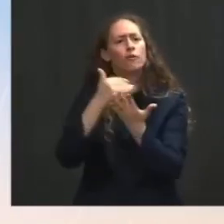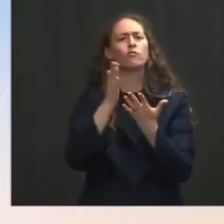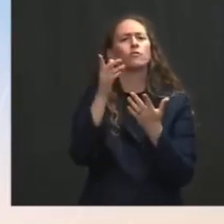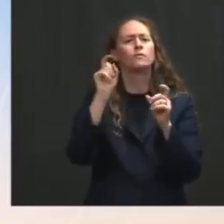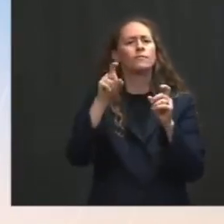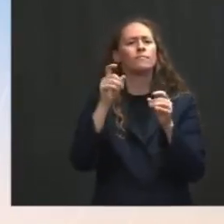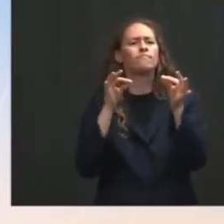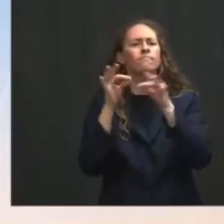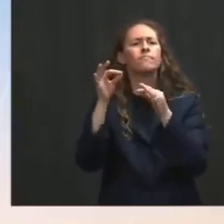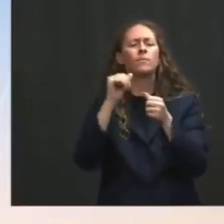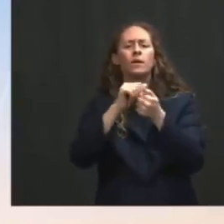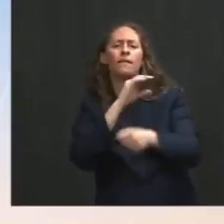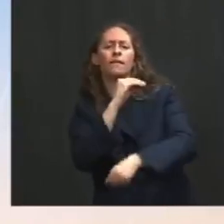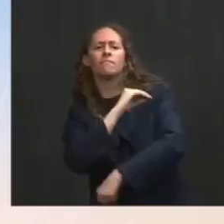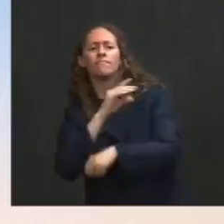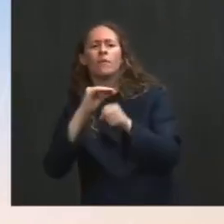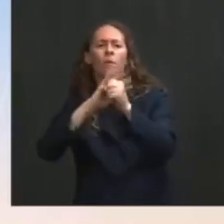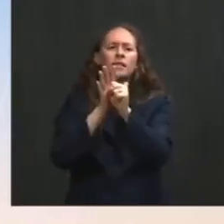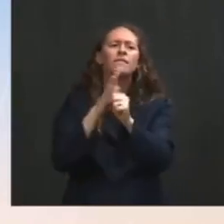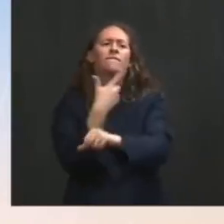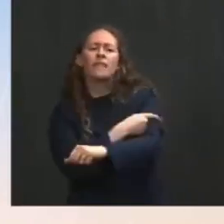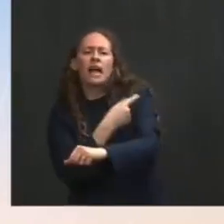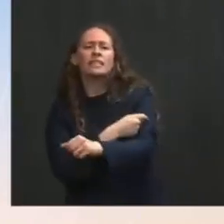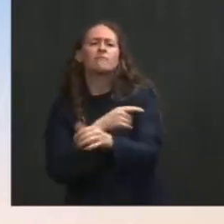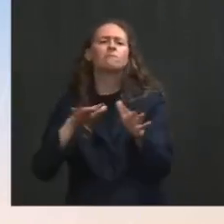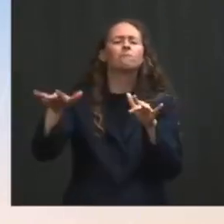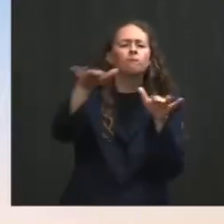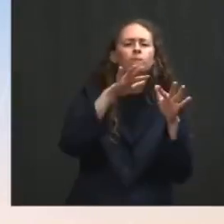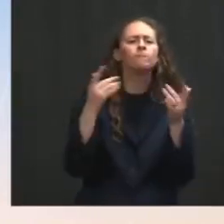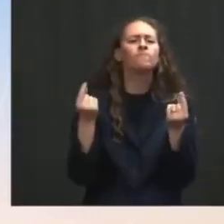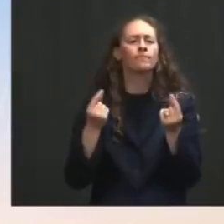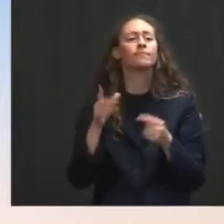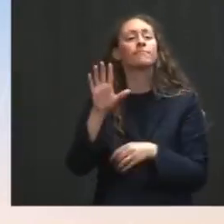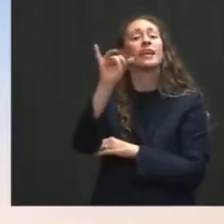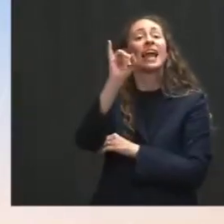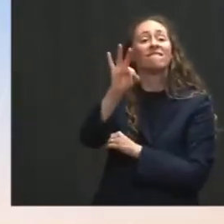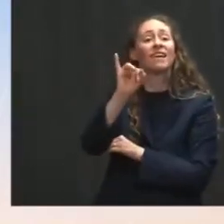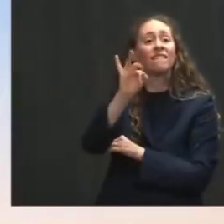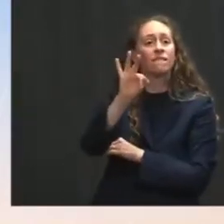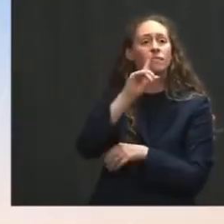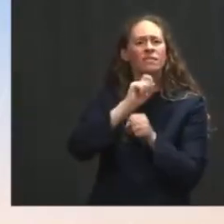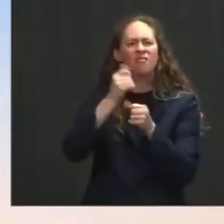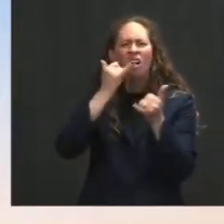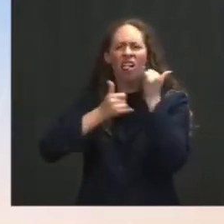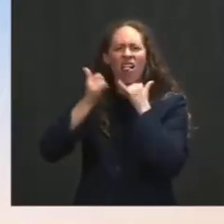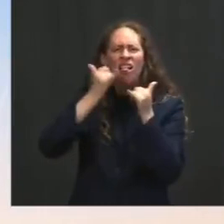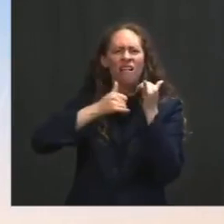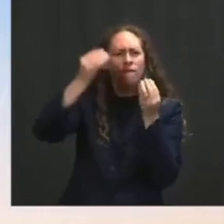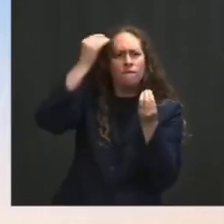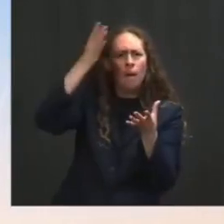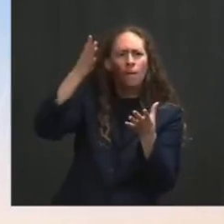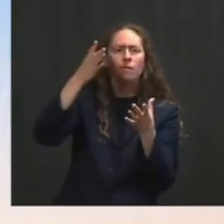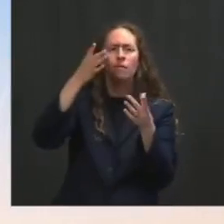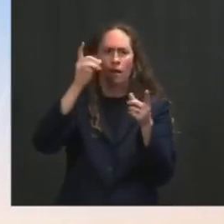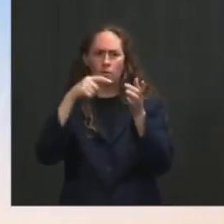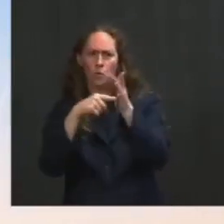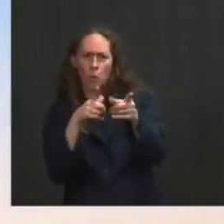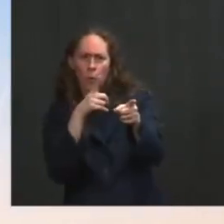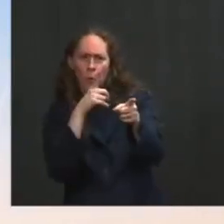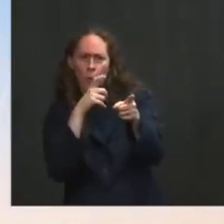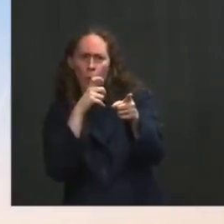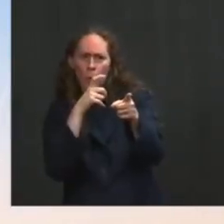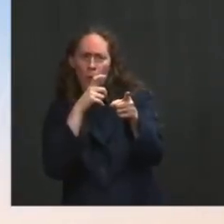COVID vaccine misinformation, not just engagement, but the reach of the misinformation and the audience that it's reaching. That will help us ensure we're